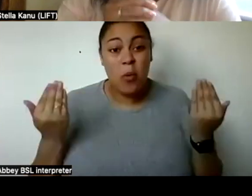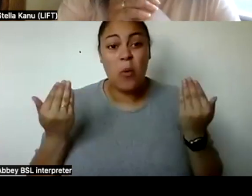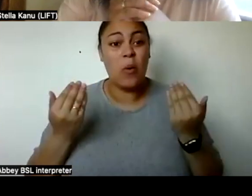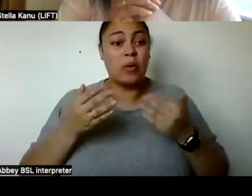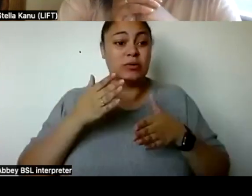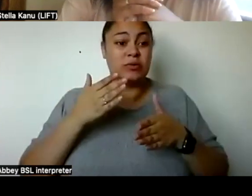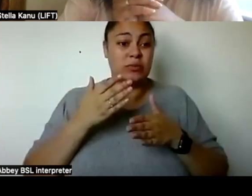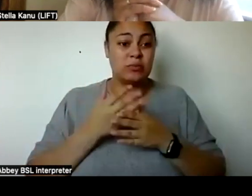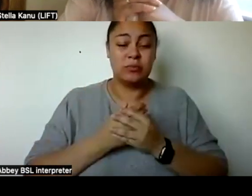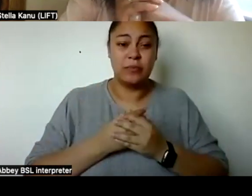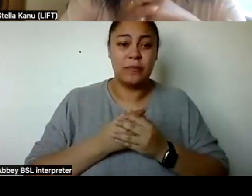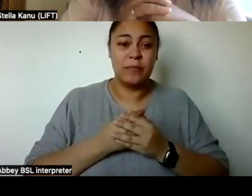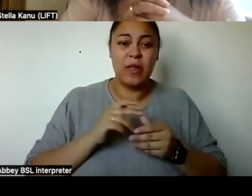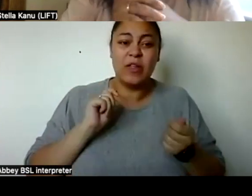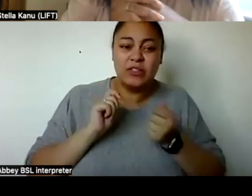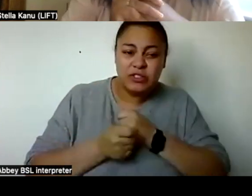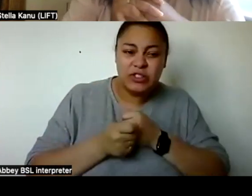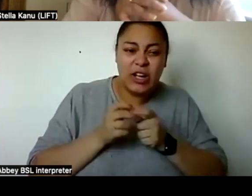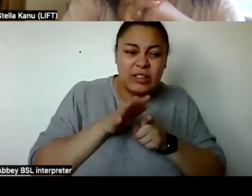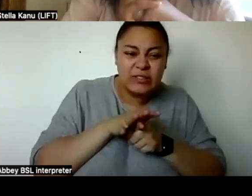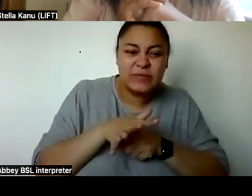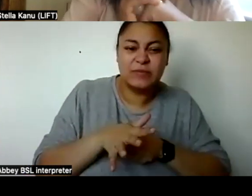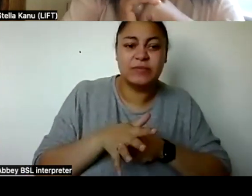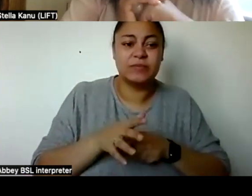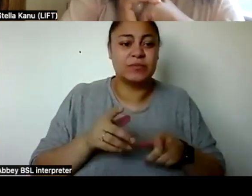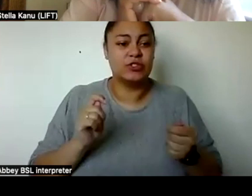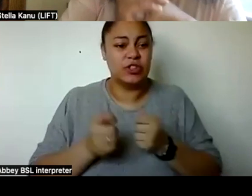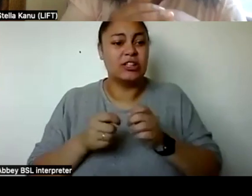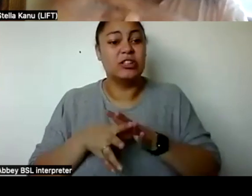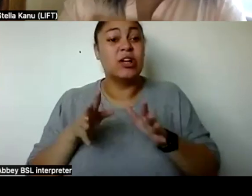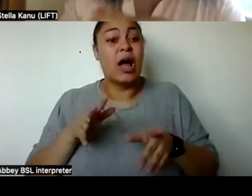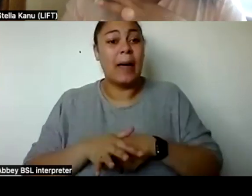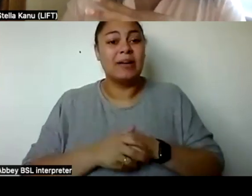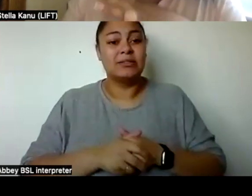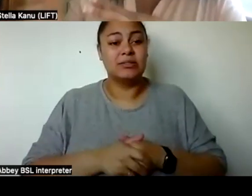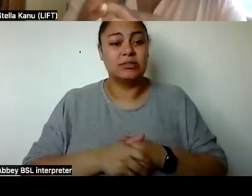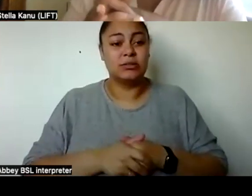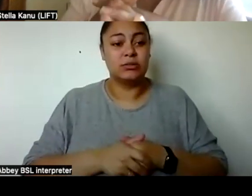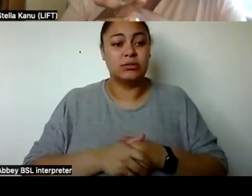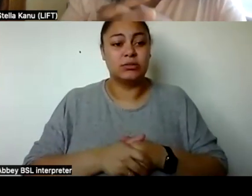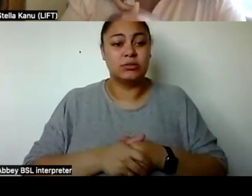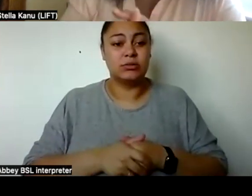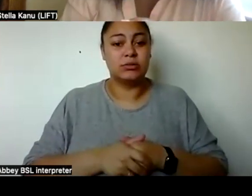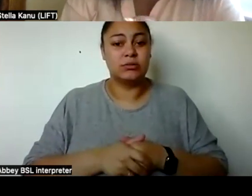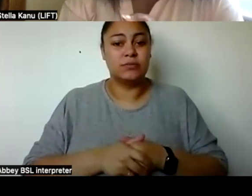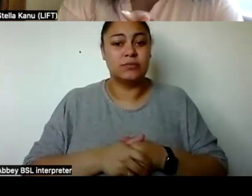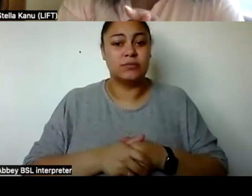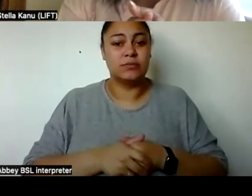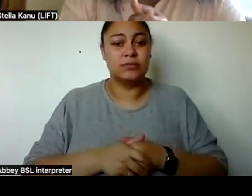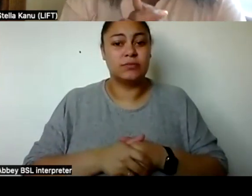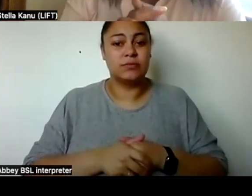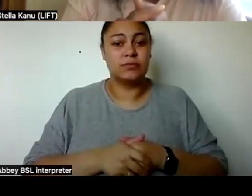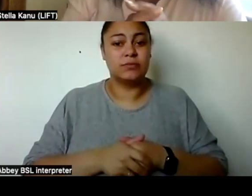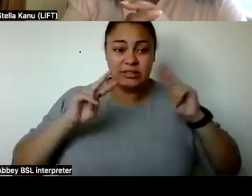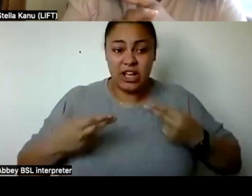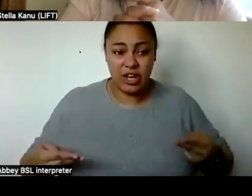influence about the changing dynamic and space in which freelancers are working, both internationally, but also within the UK,